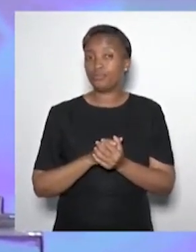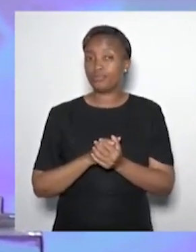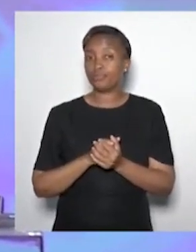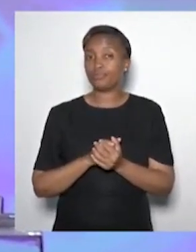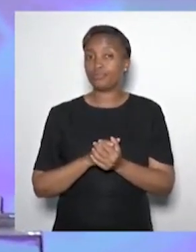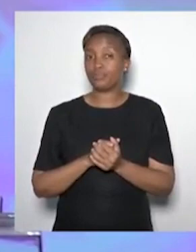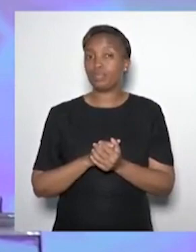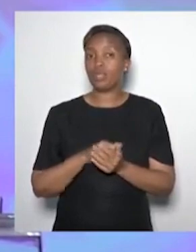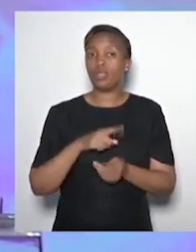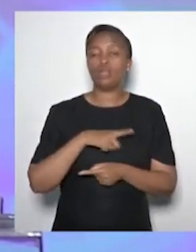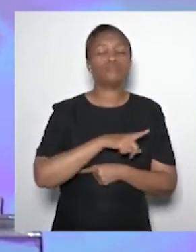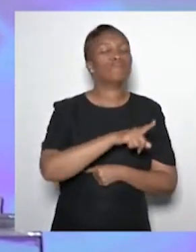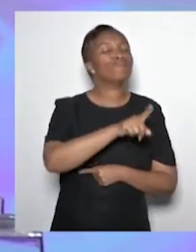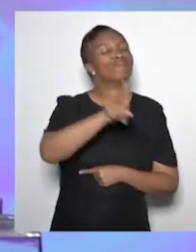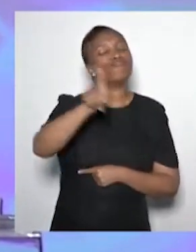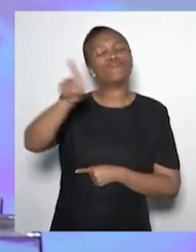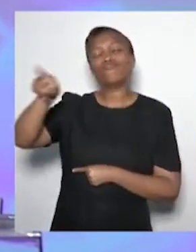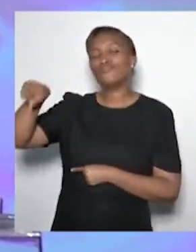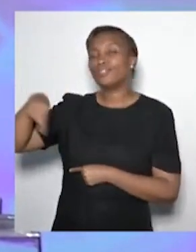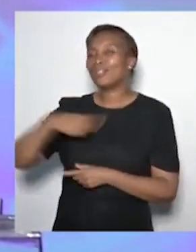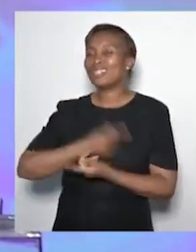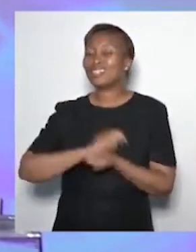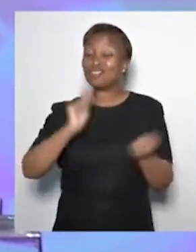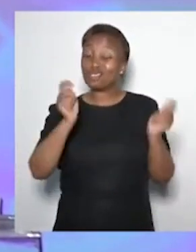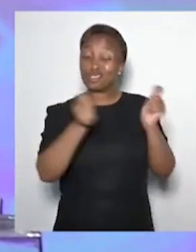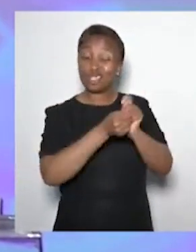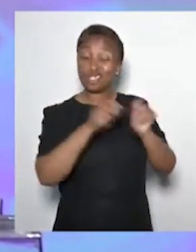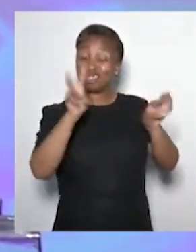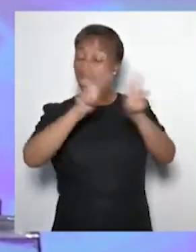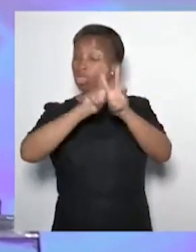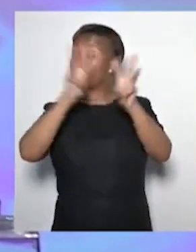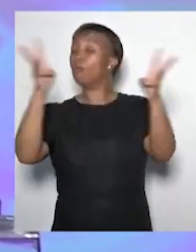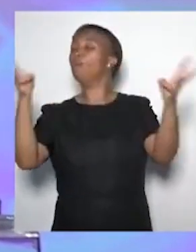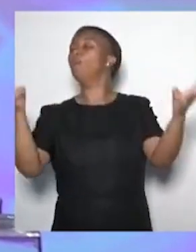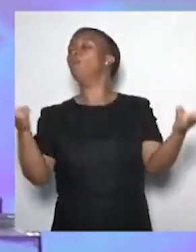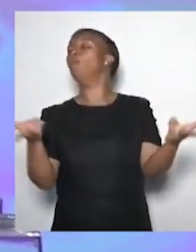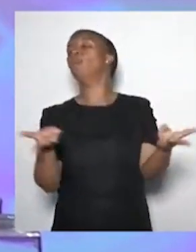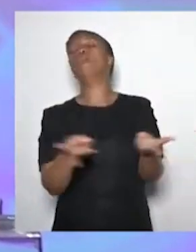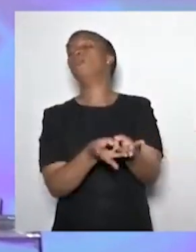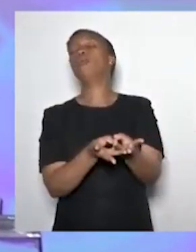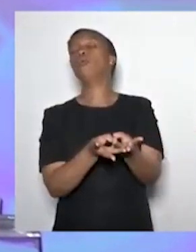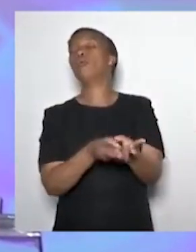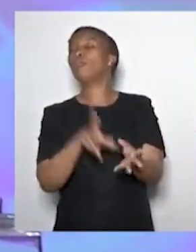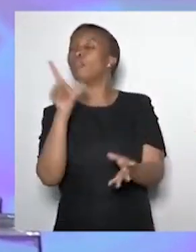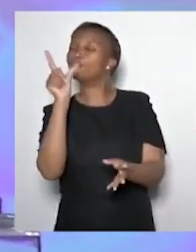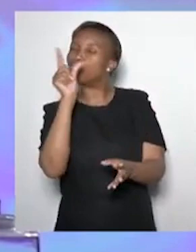we would transform the whole world in no time.